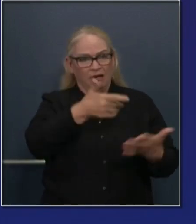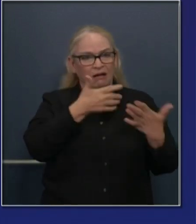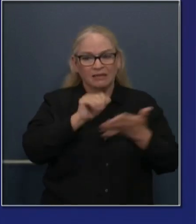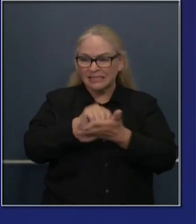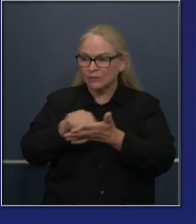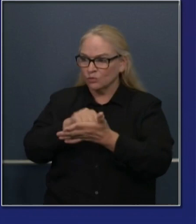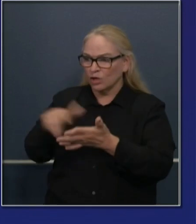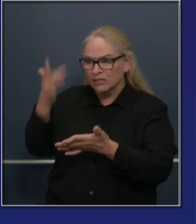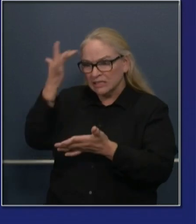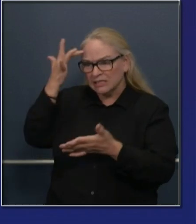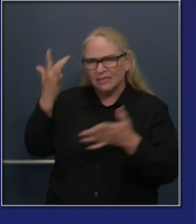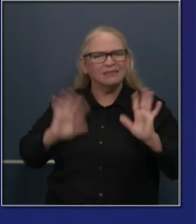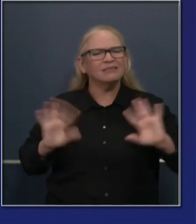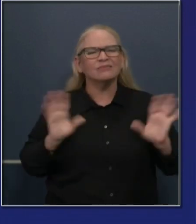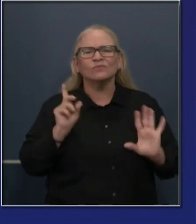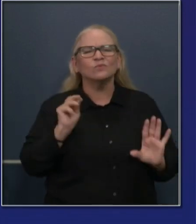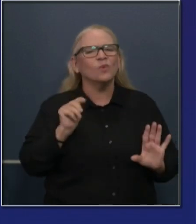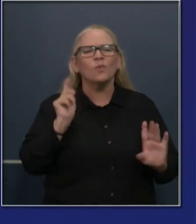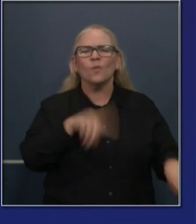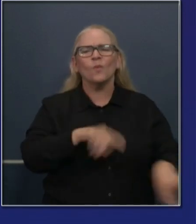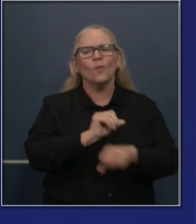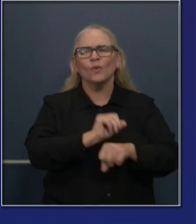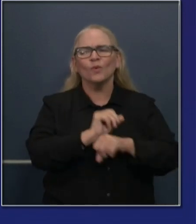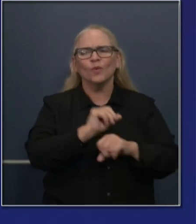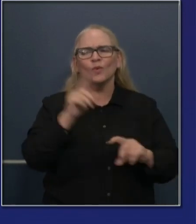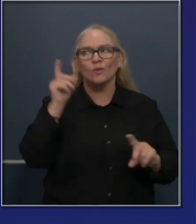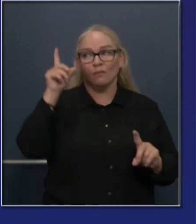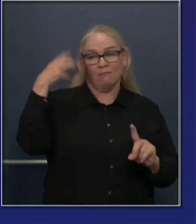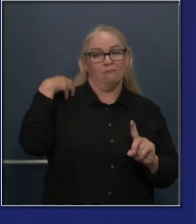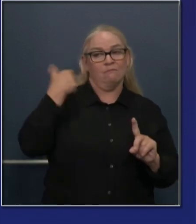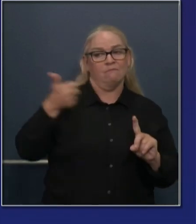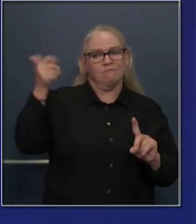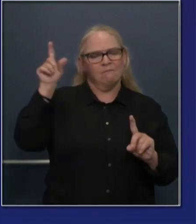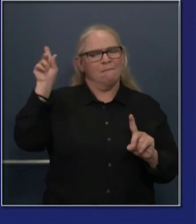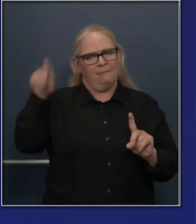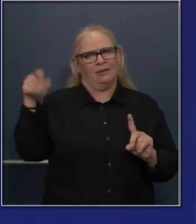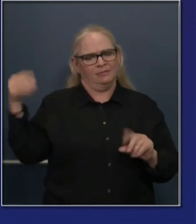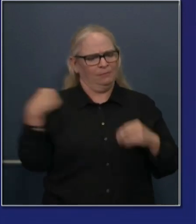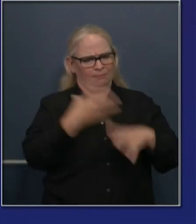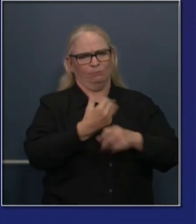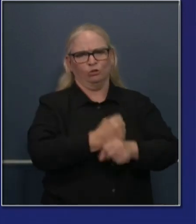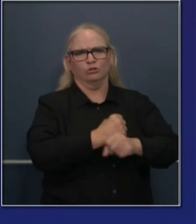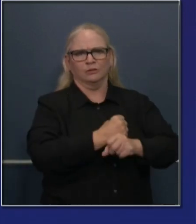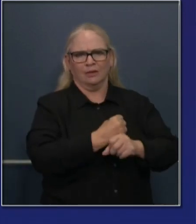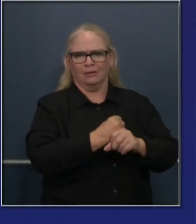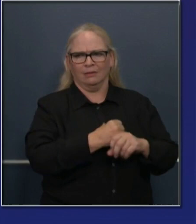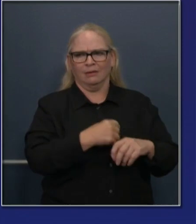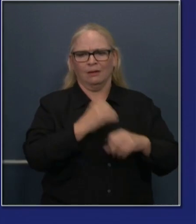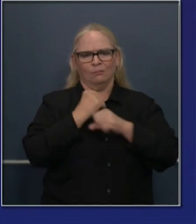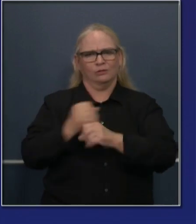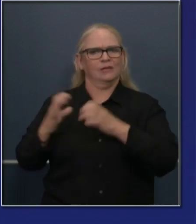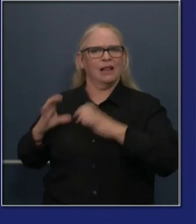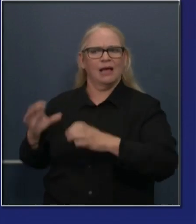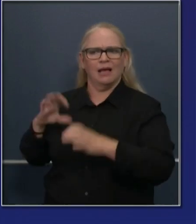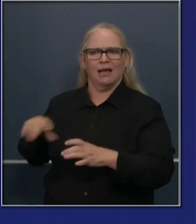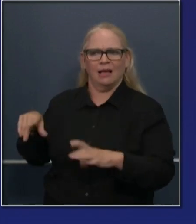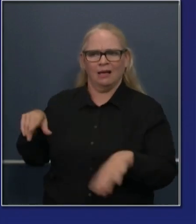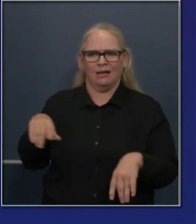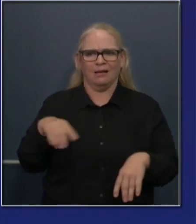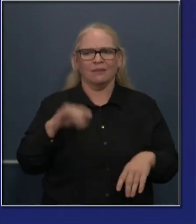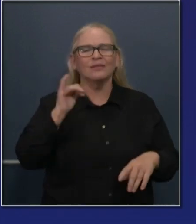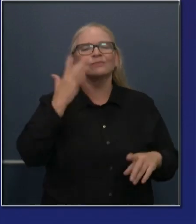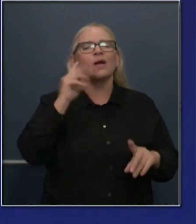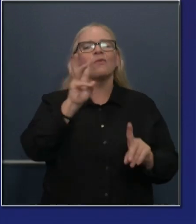busboys, you want to give them the protection so that you can be protected and customers can be protected. That's why the workers' comp is so